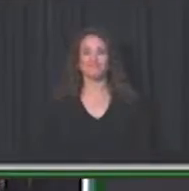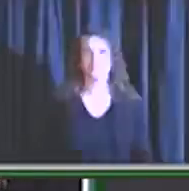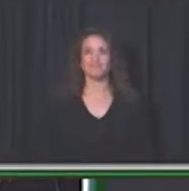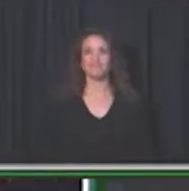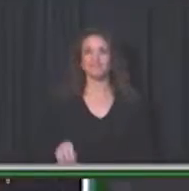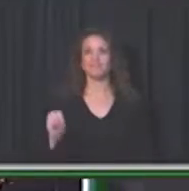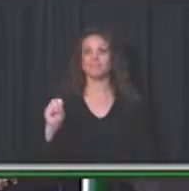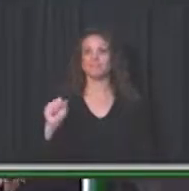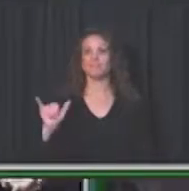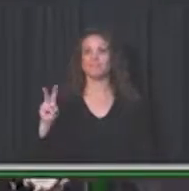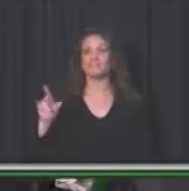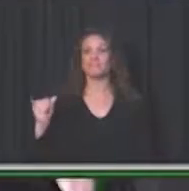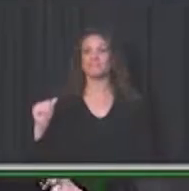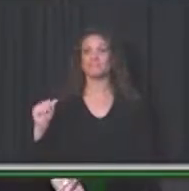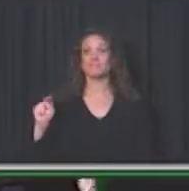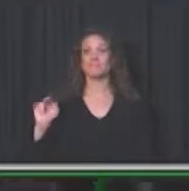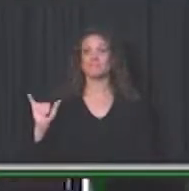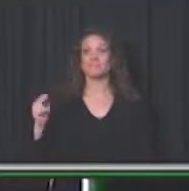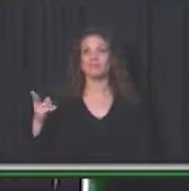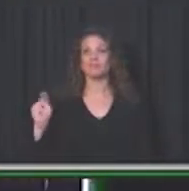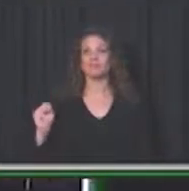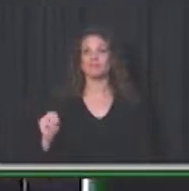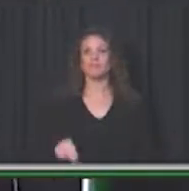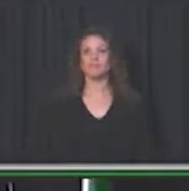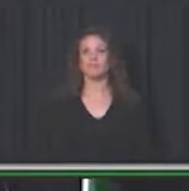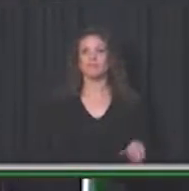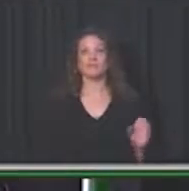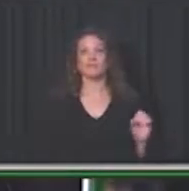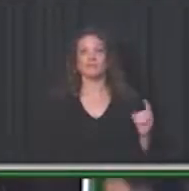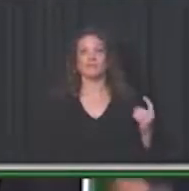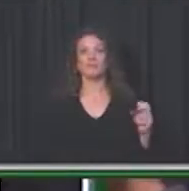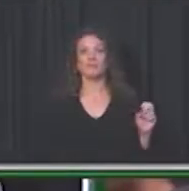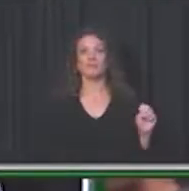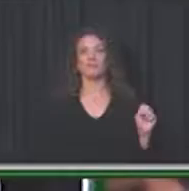Sylvia Huang Nguyen. Oksana Romaso.